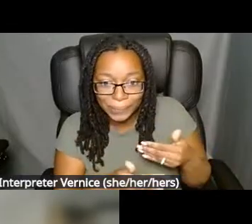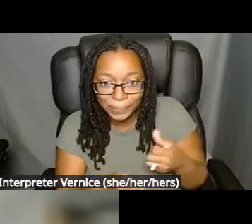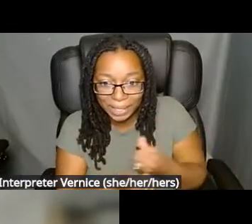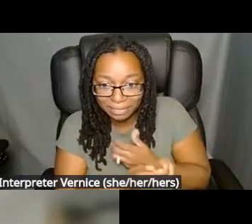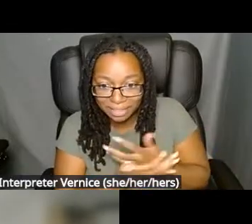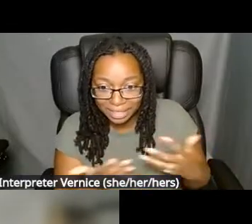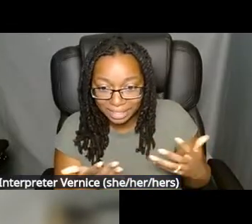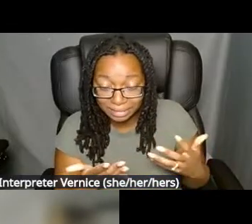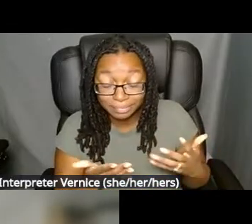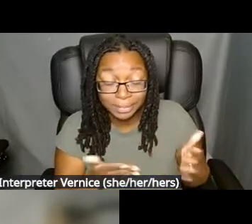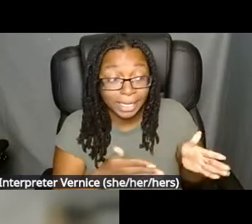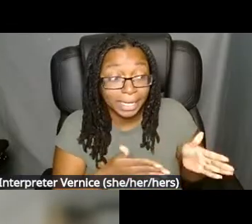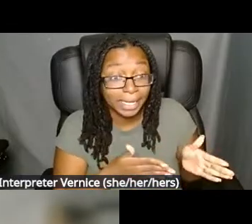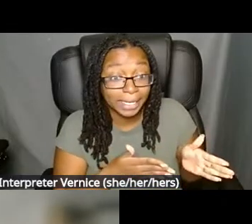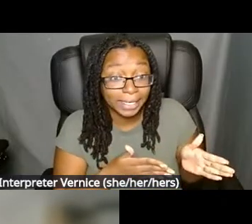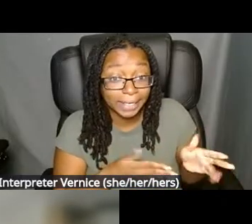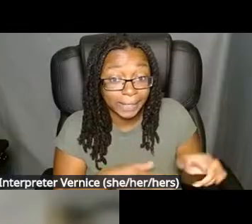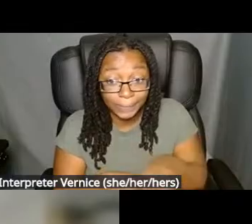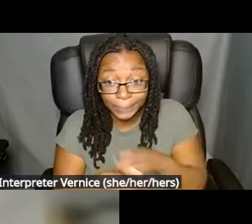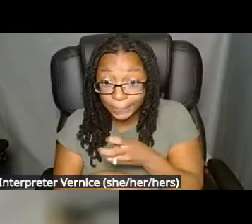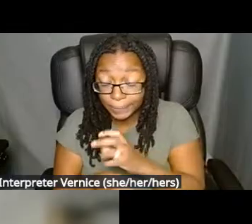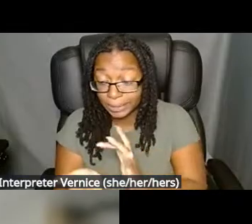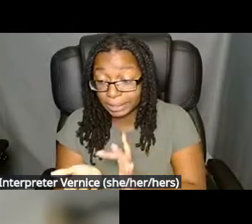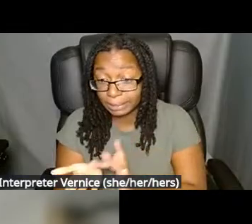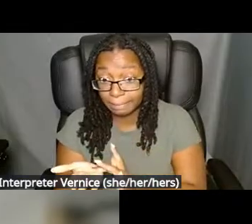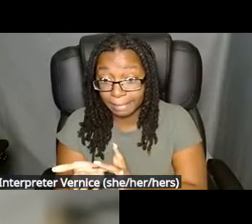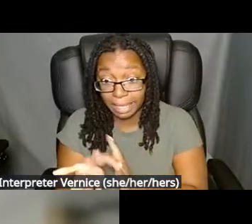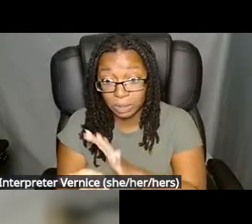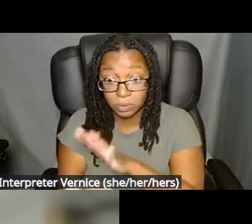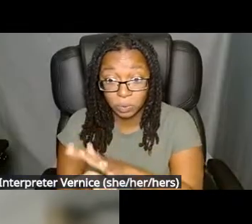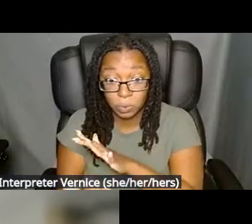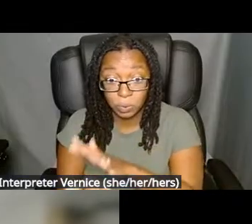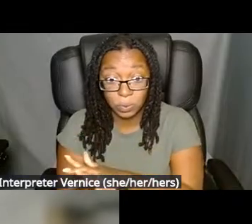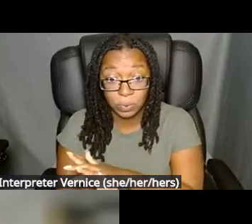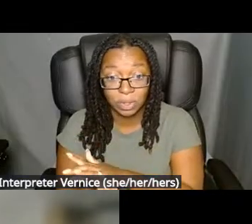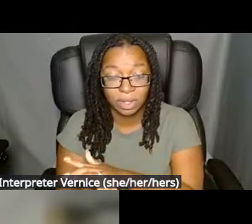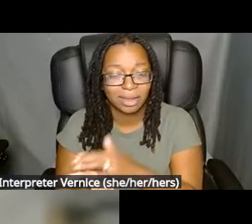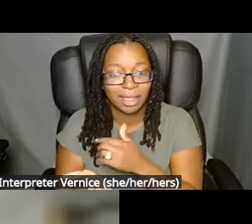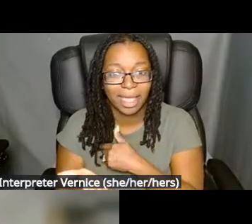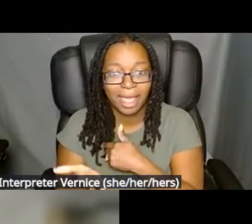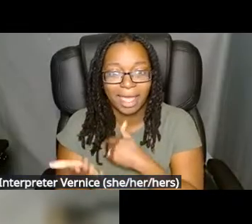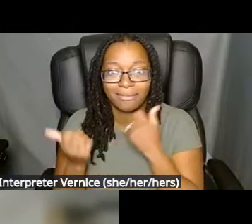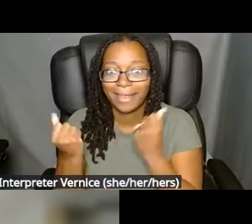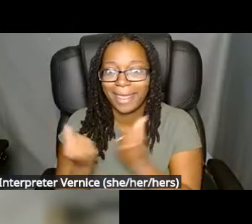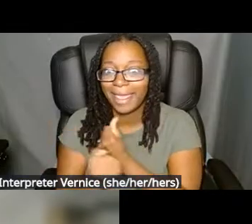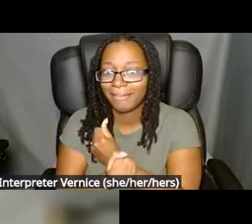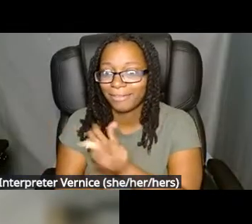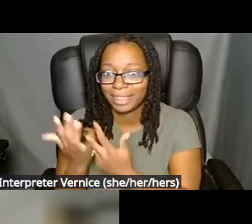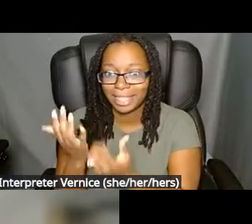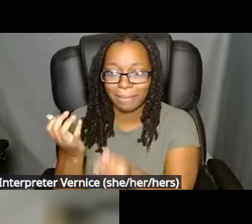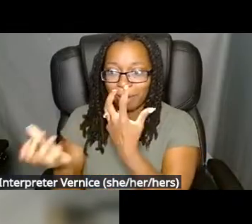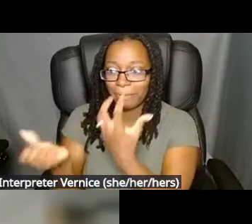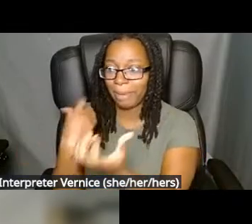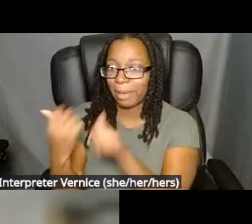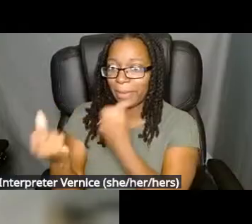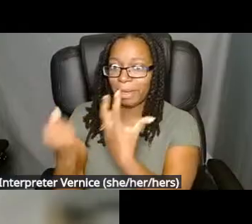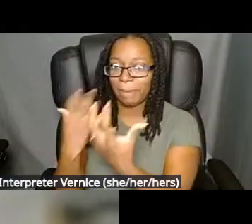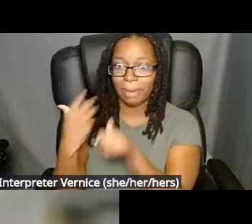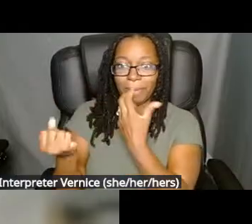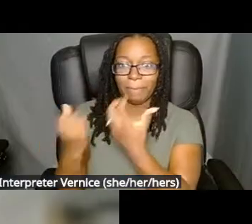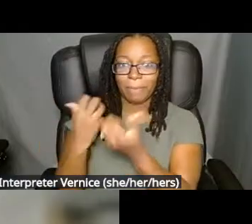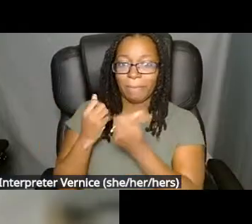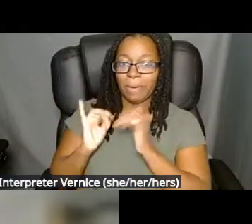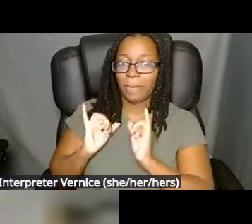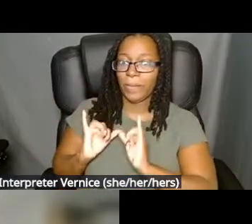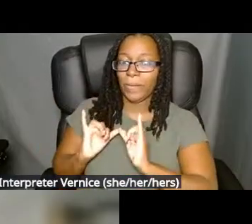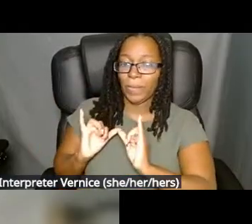at you. Throw everything. Yeah, you're learning different things, but it was different for me. At first,